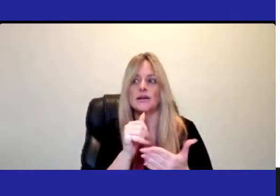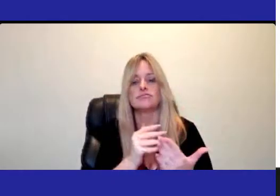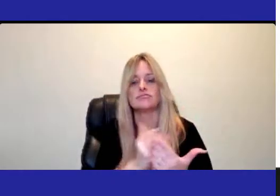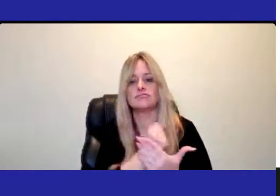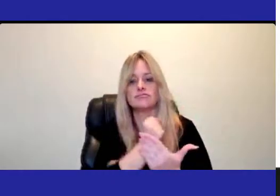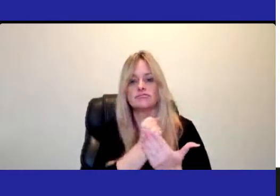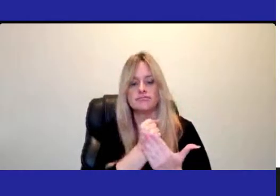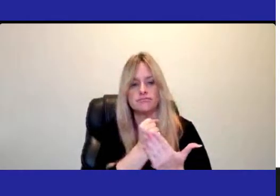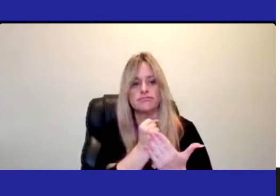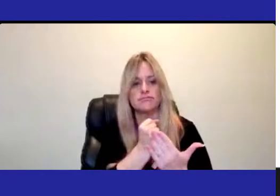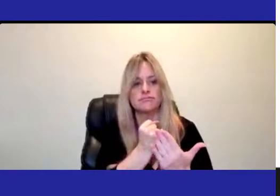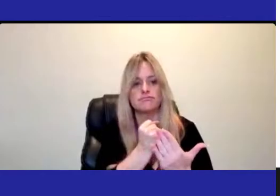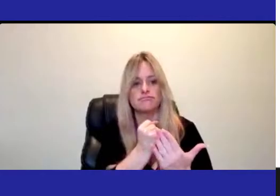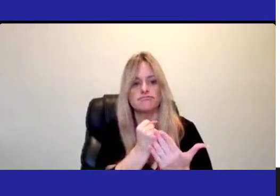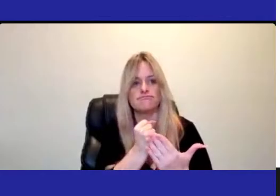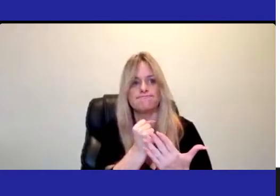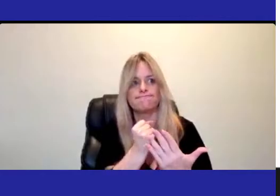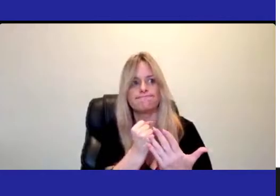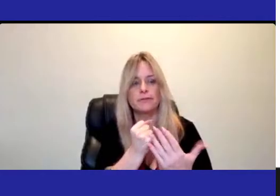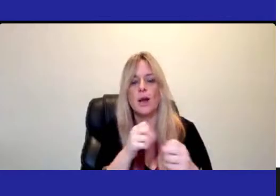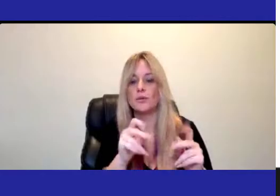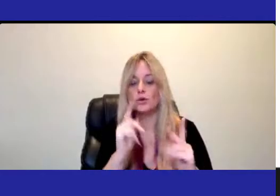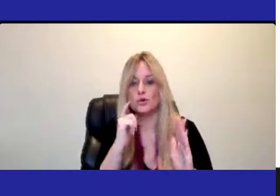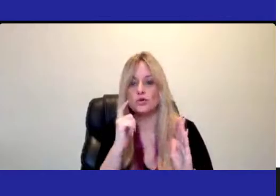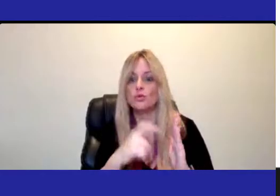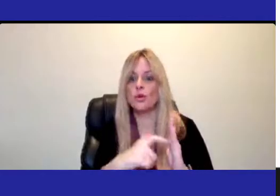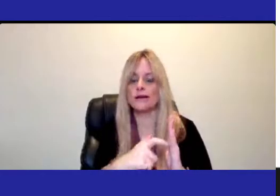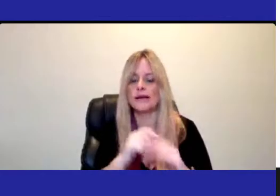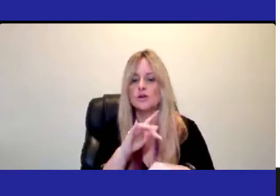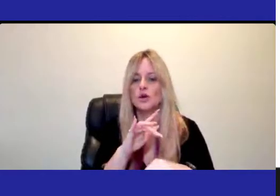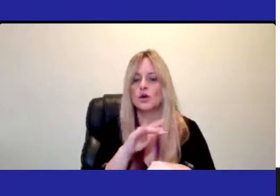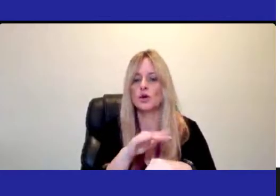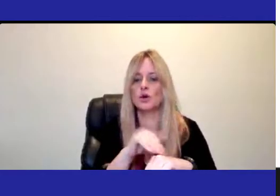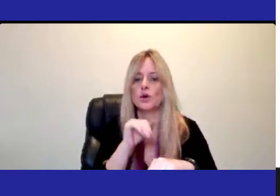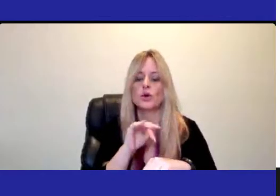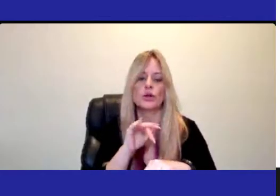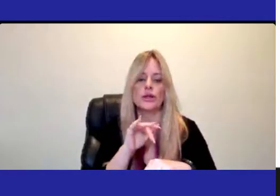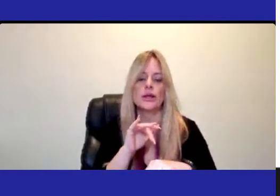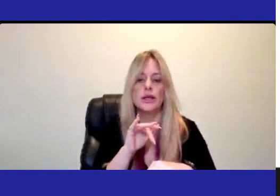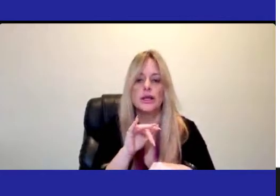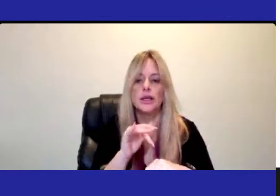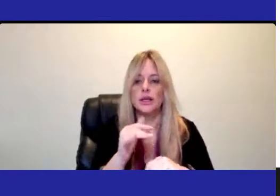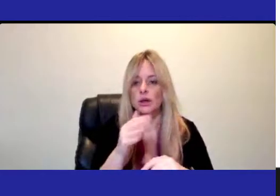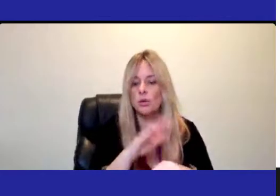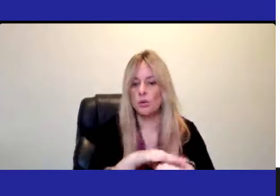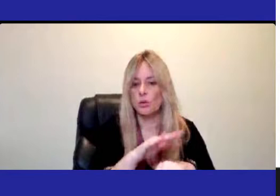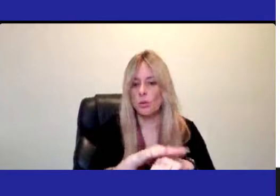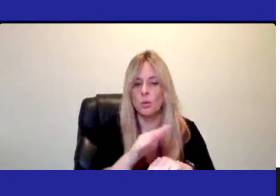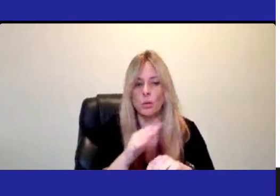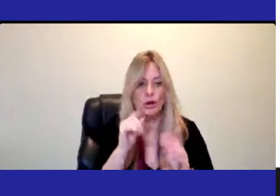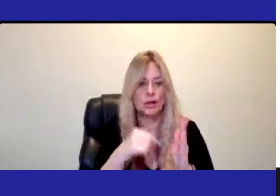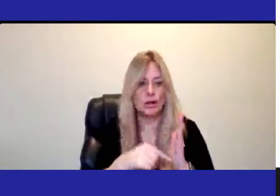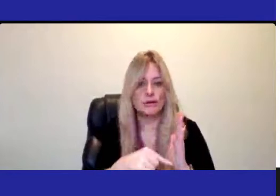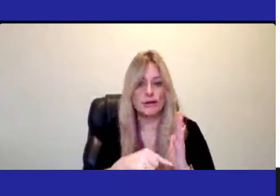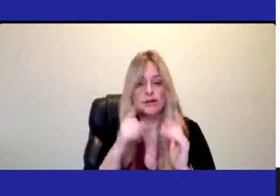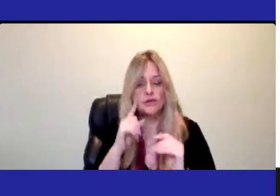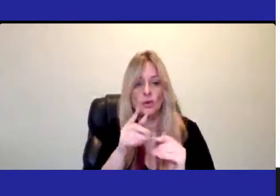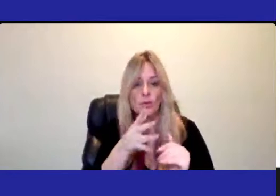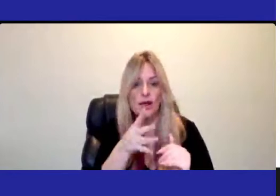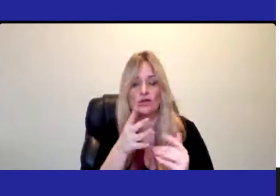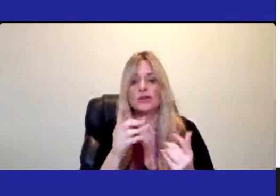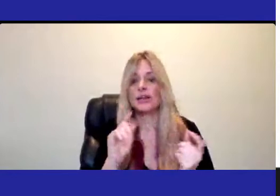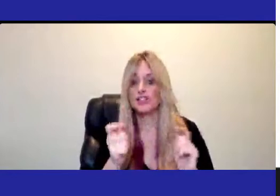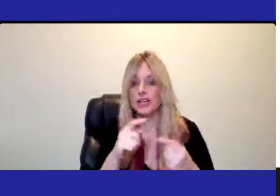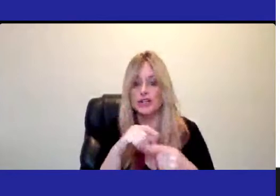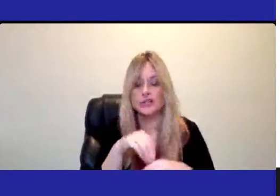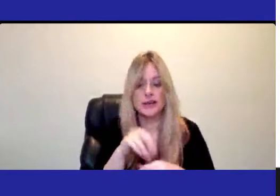people recognizing early warning signs for mothers, which would be changes in vital